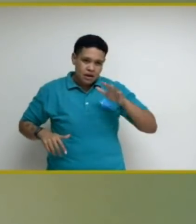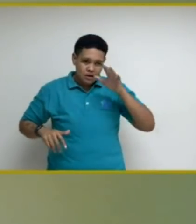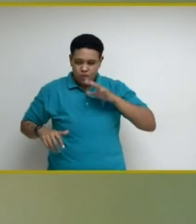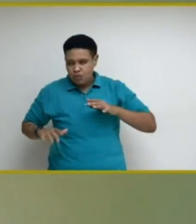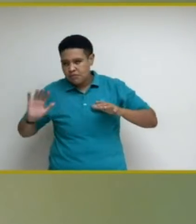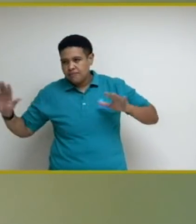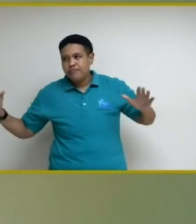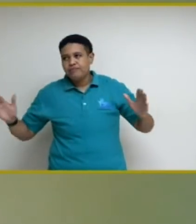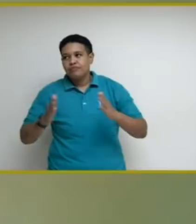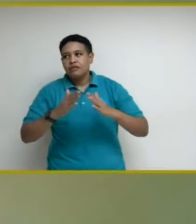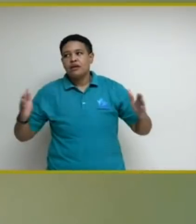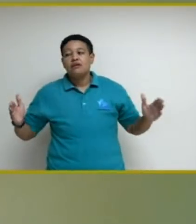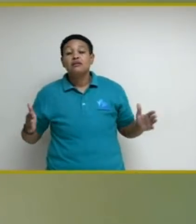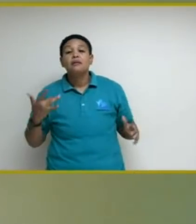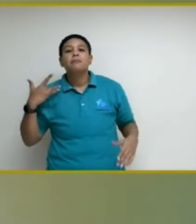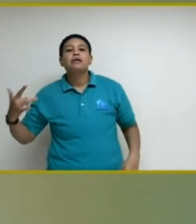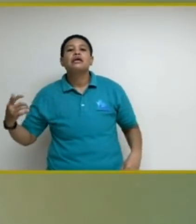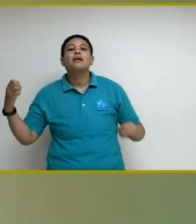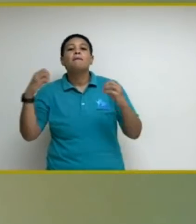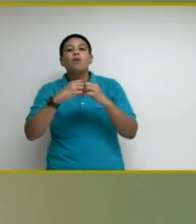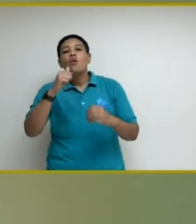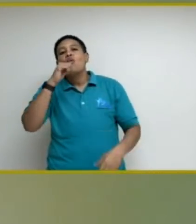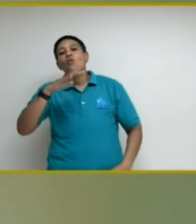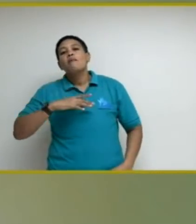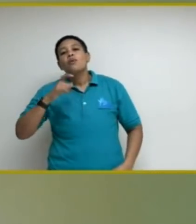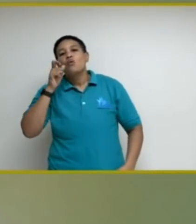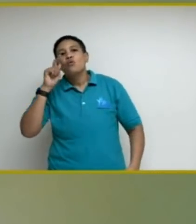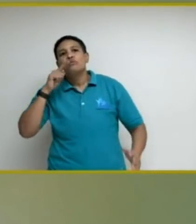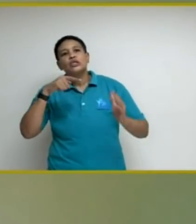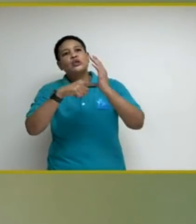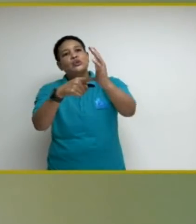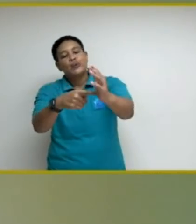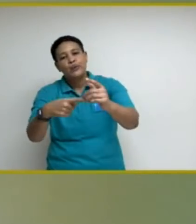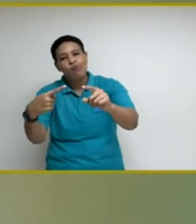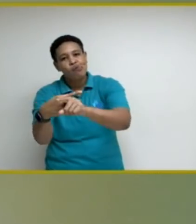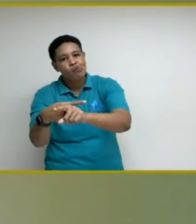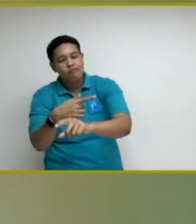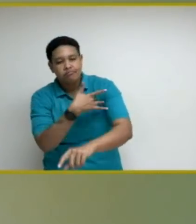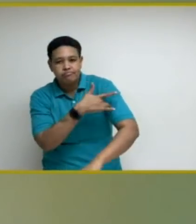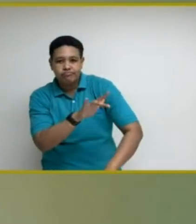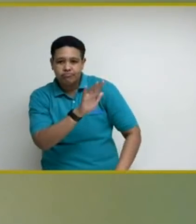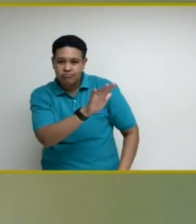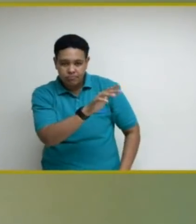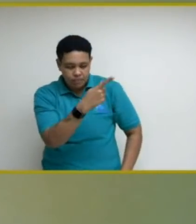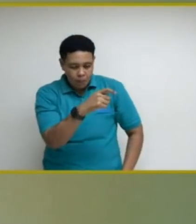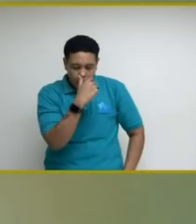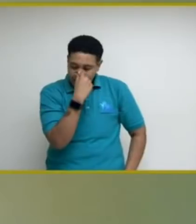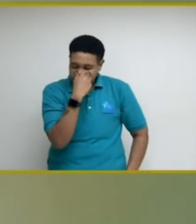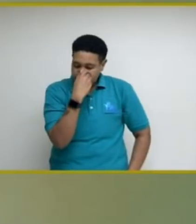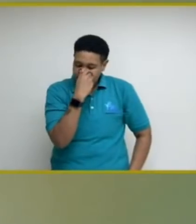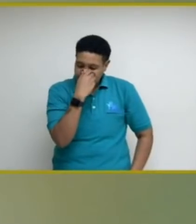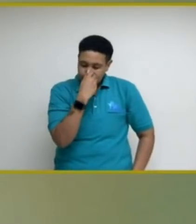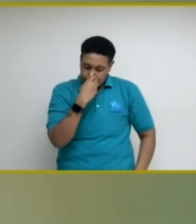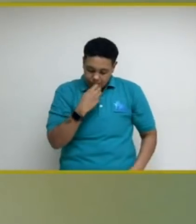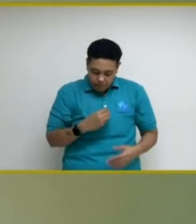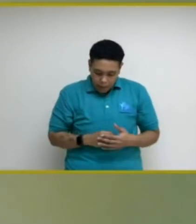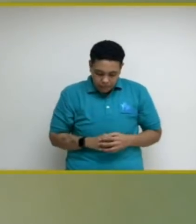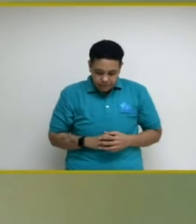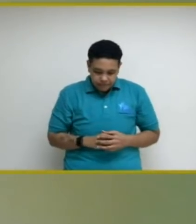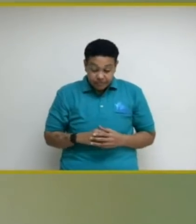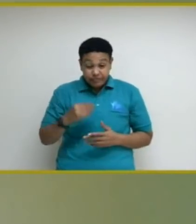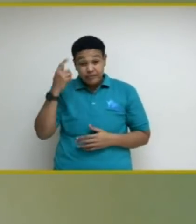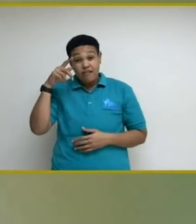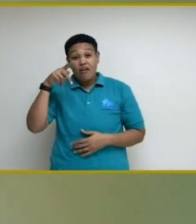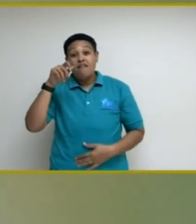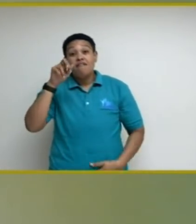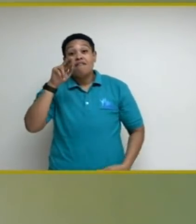general, it's more women that have presented with these challenges. For the Pfizer